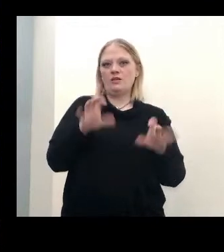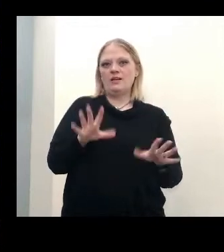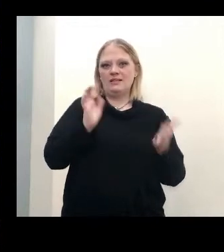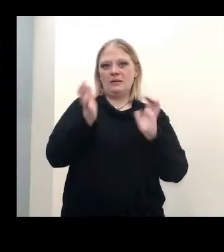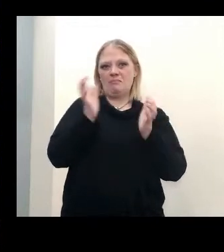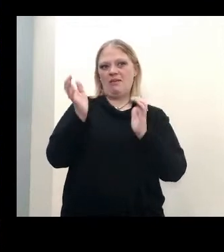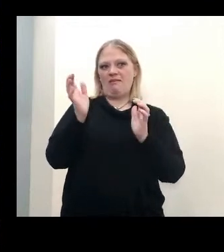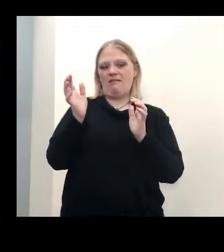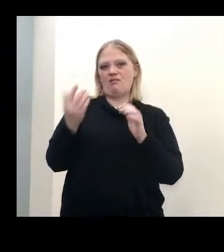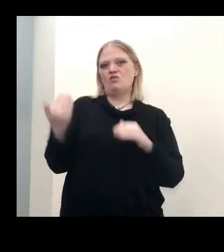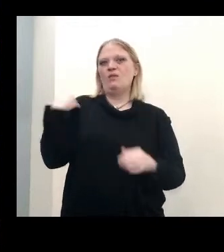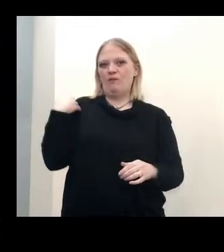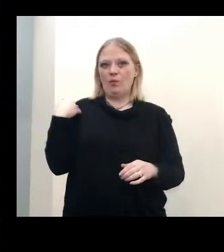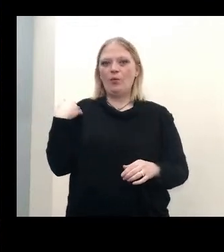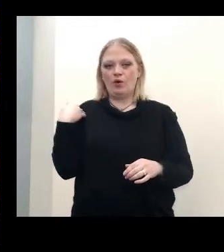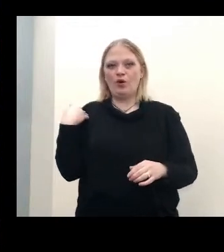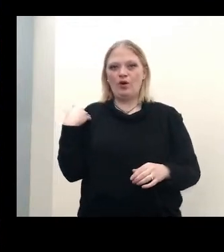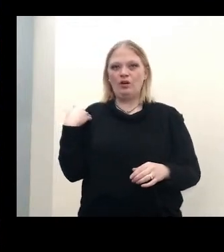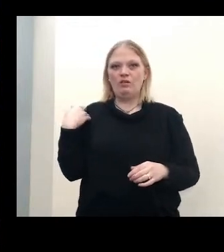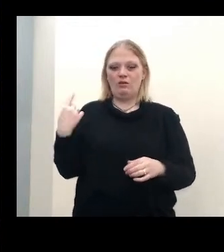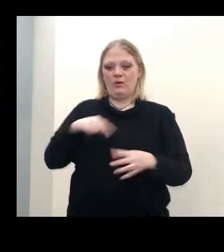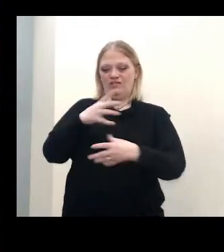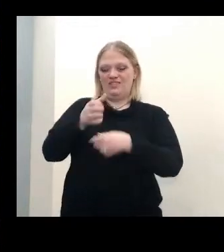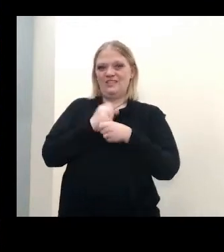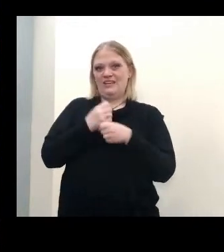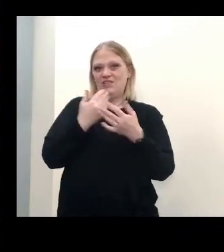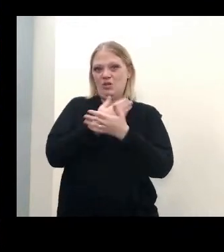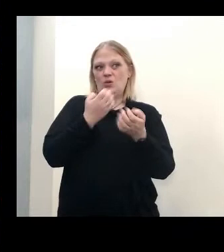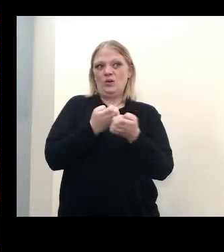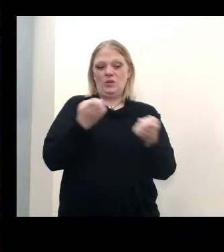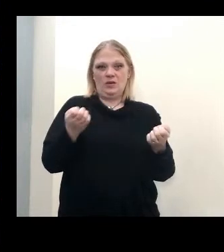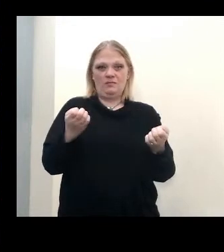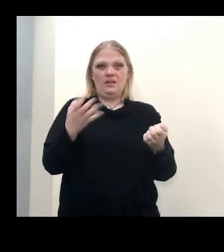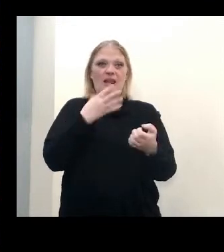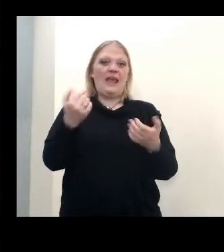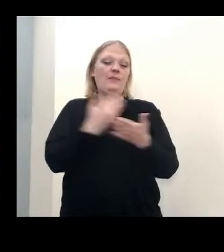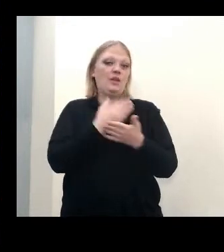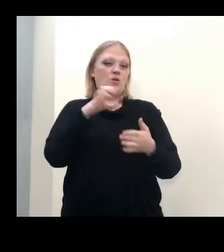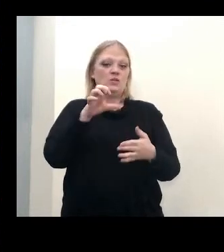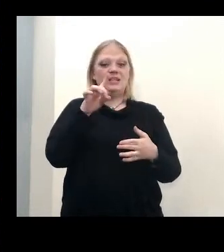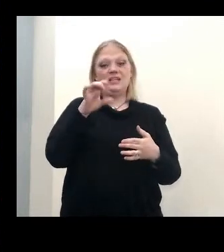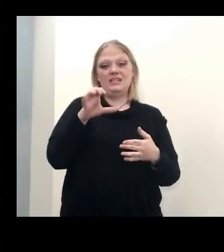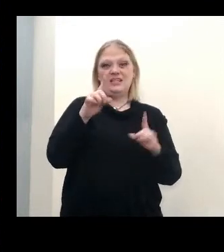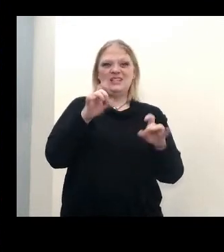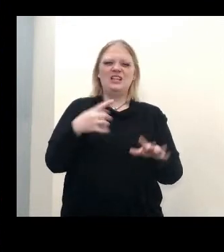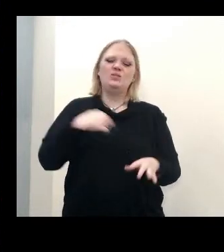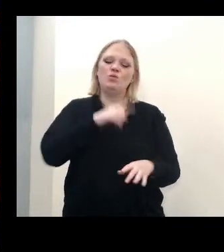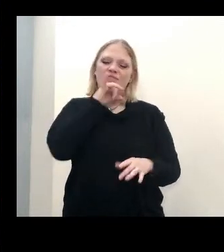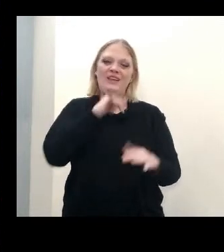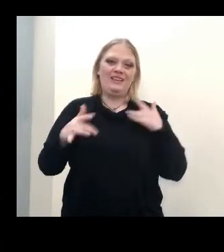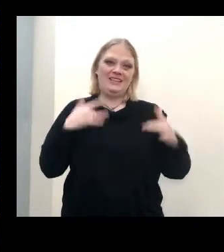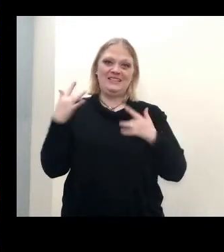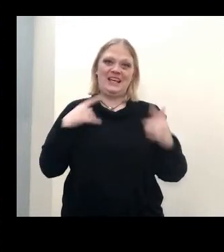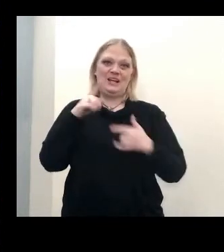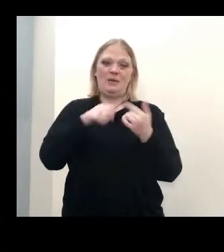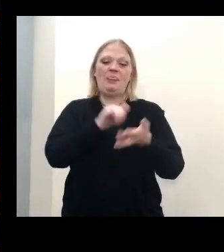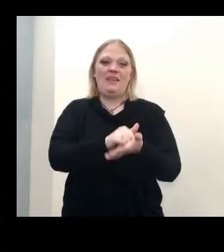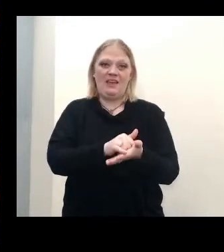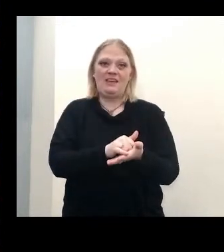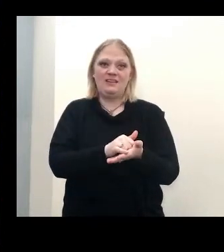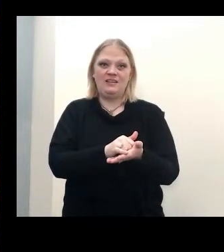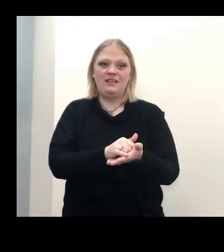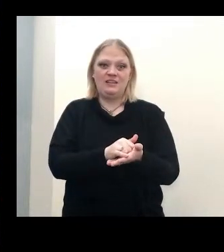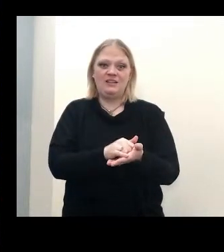had previously before we received this new equipment and the new CDC test. So we're really excited about that.